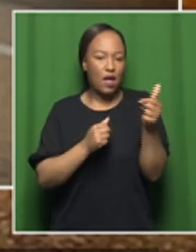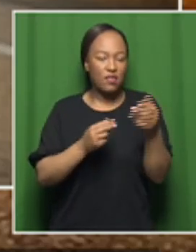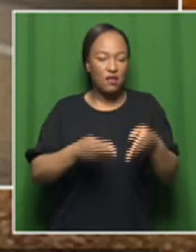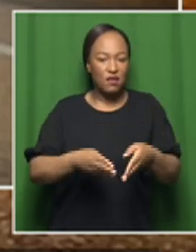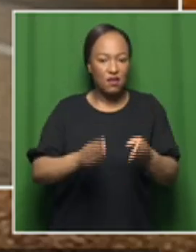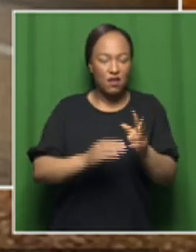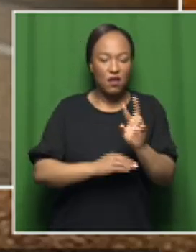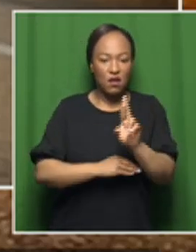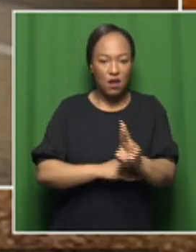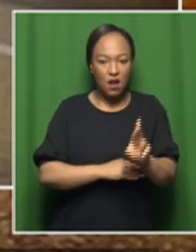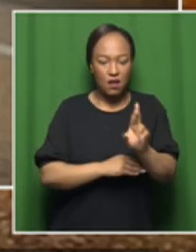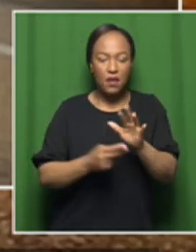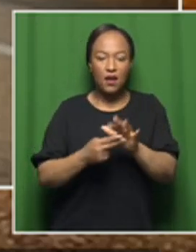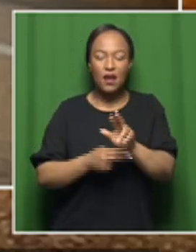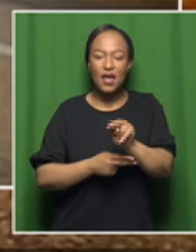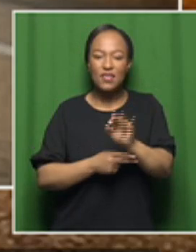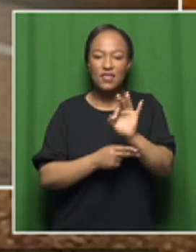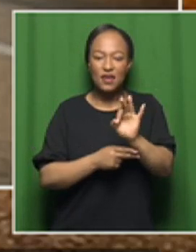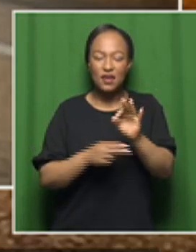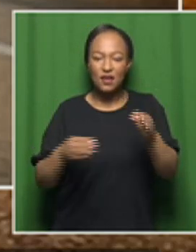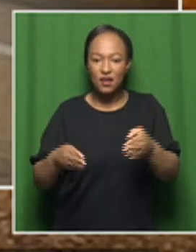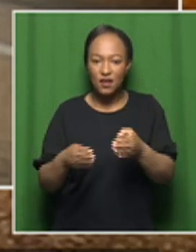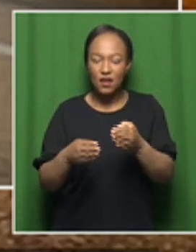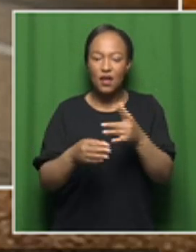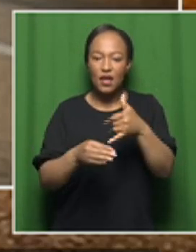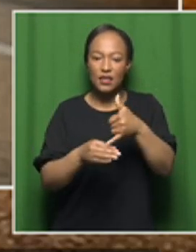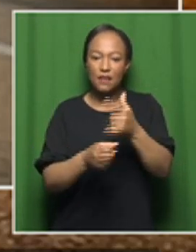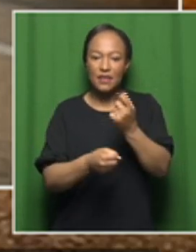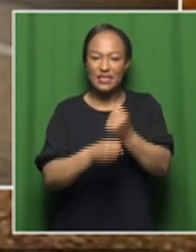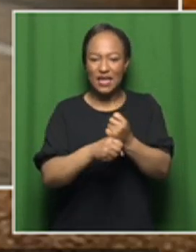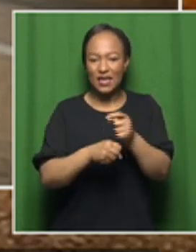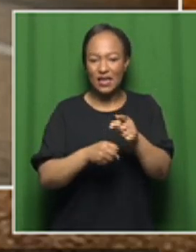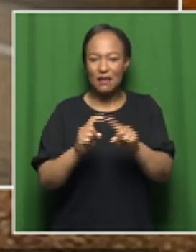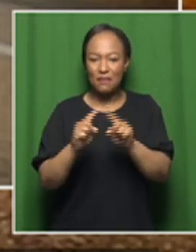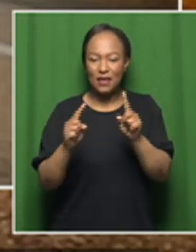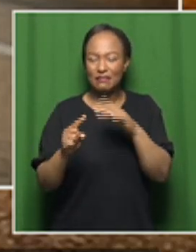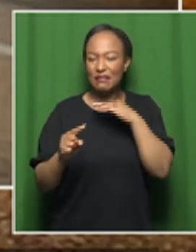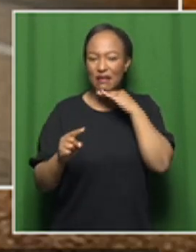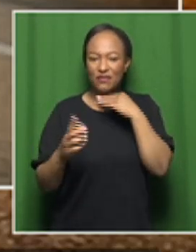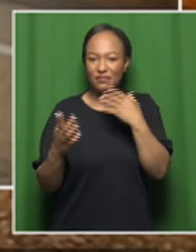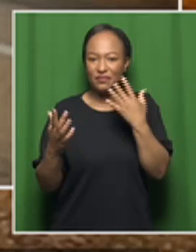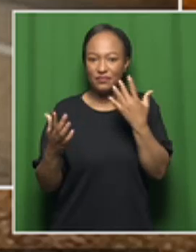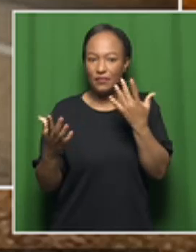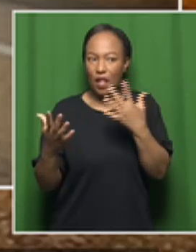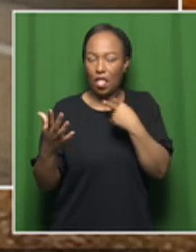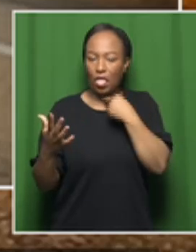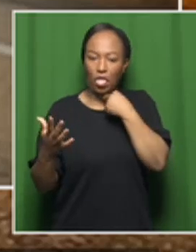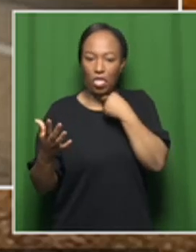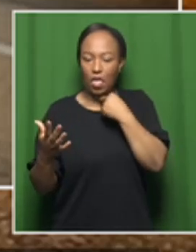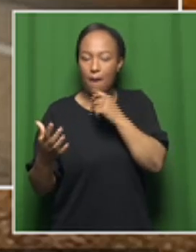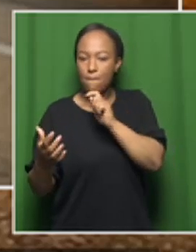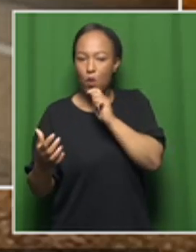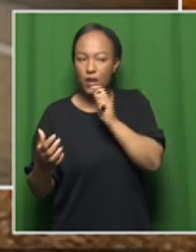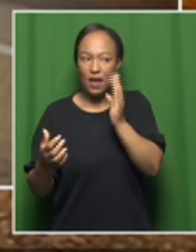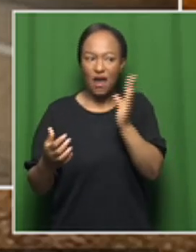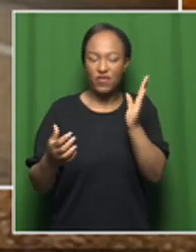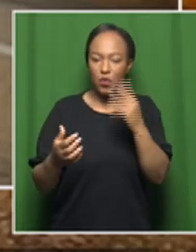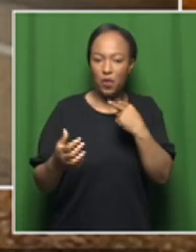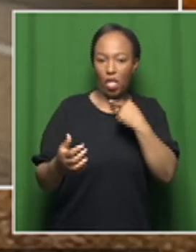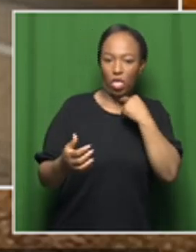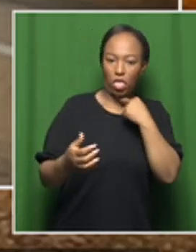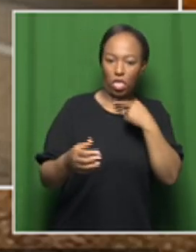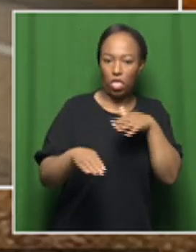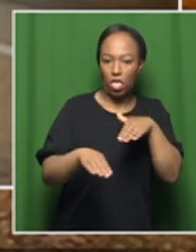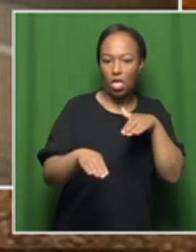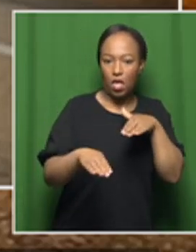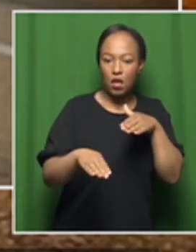N1, down the N3 through the construction into Germiston, but they had enough of that because they were caught in the morning and then caught in the afternoon. So they've now gone from